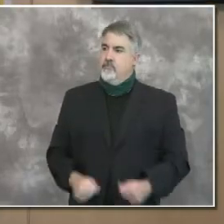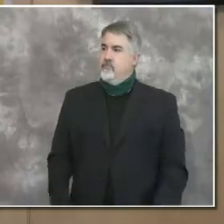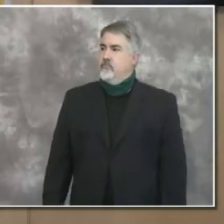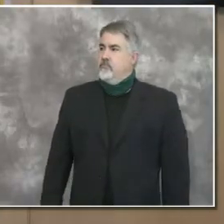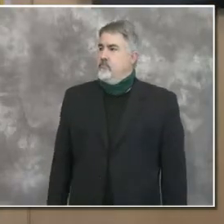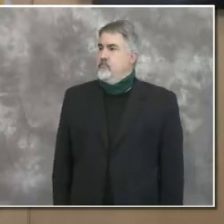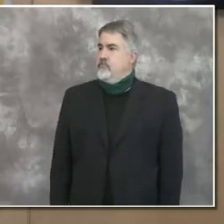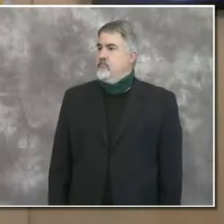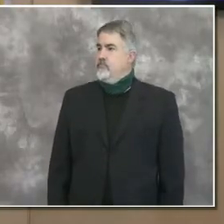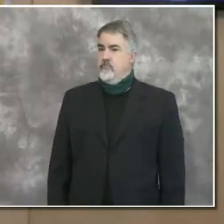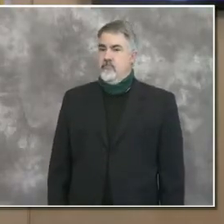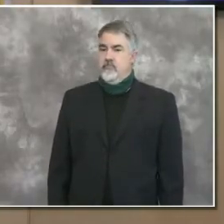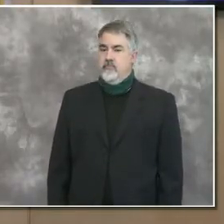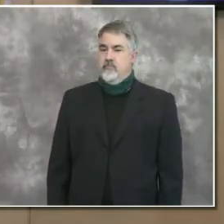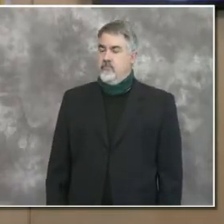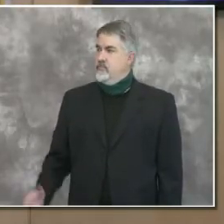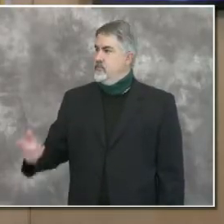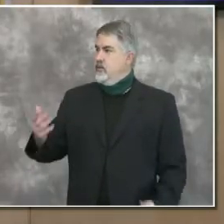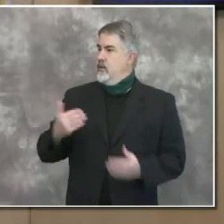Okay, let's go to the next question.